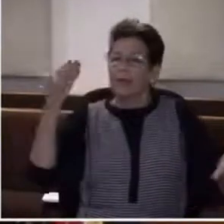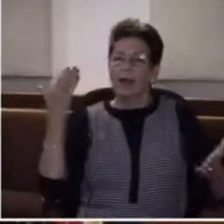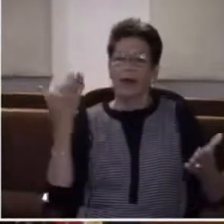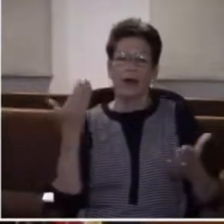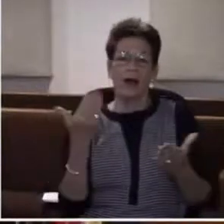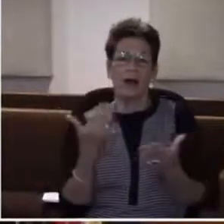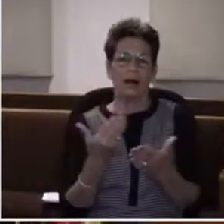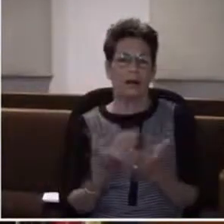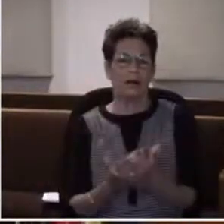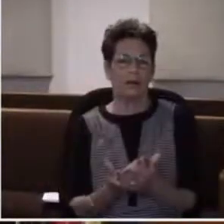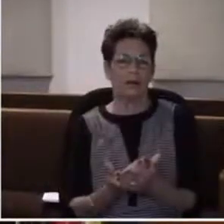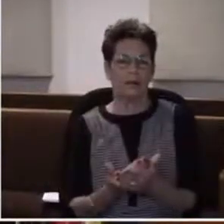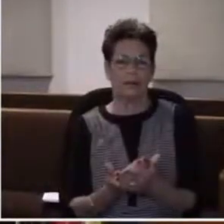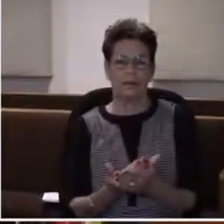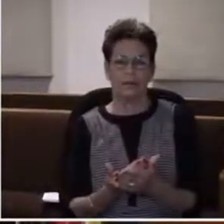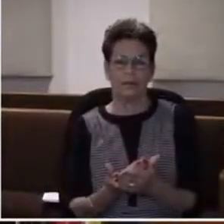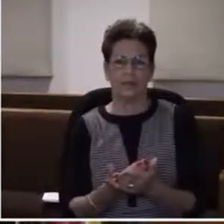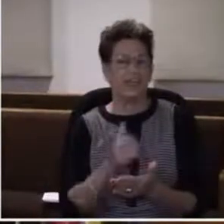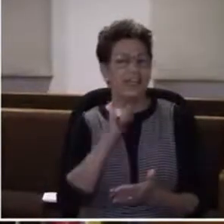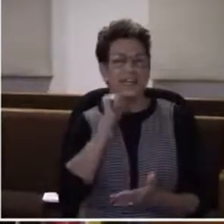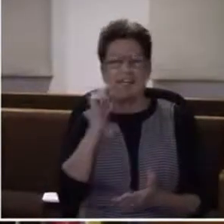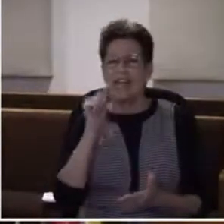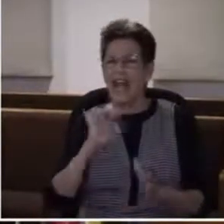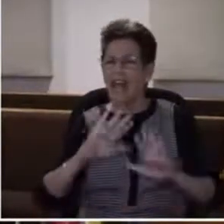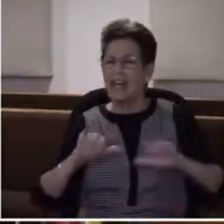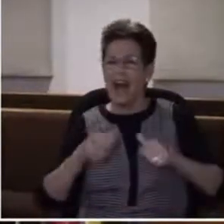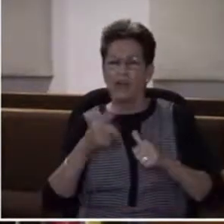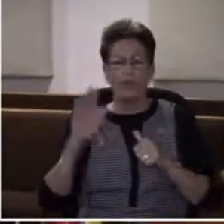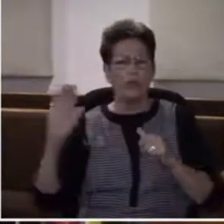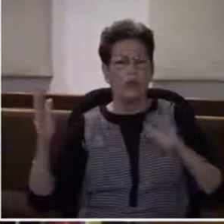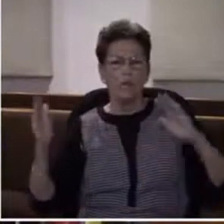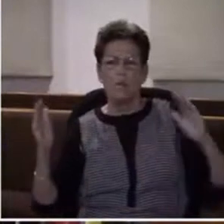Not how you compare yourself to others in this life.